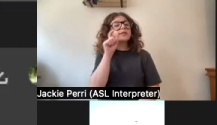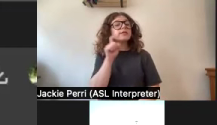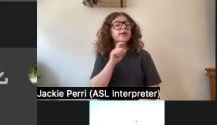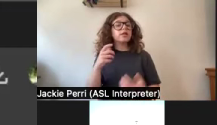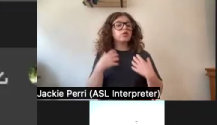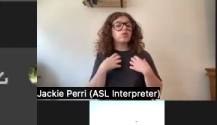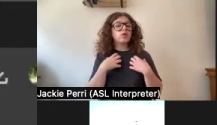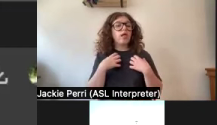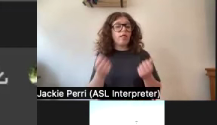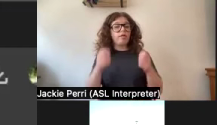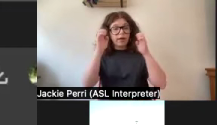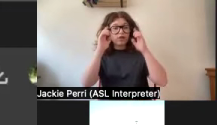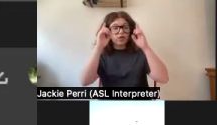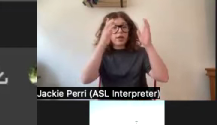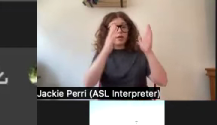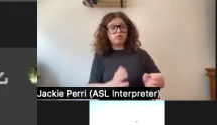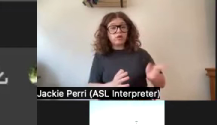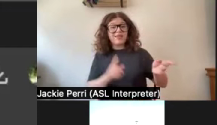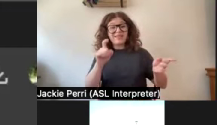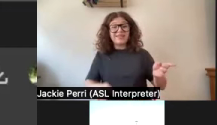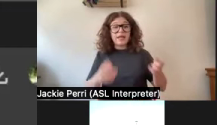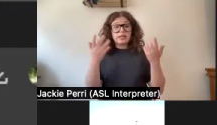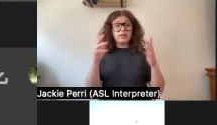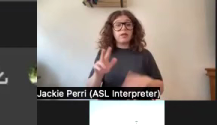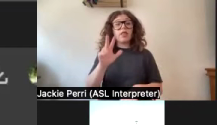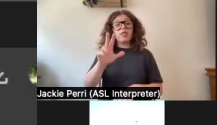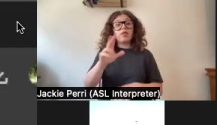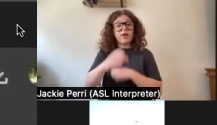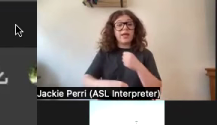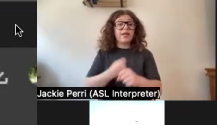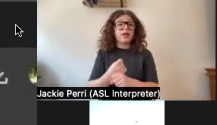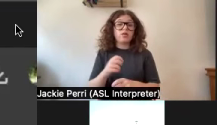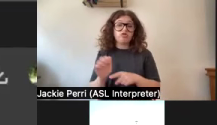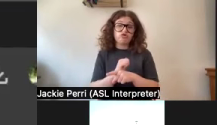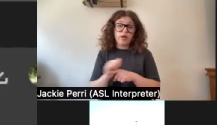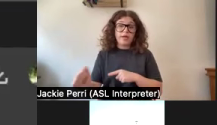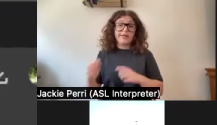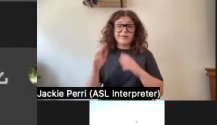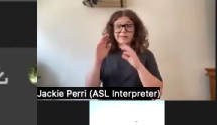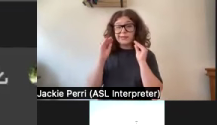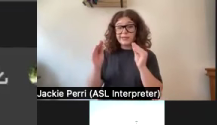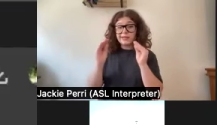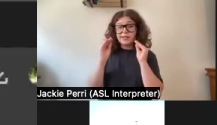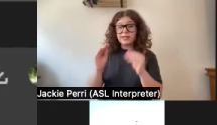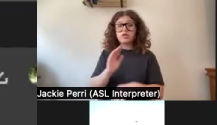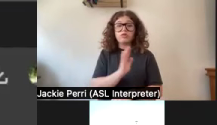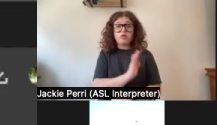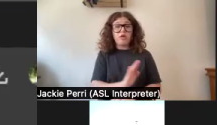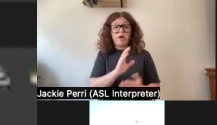of sex health, they una need to complete formación de a 3 3-year años training para to impartir teach el the plan de